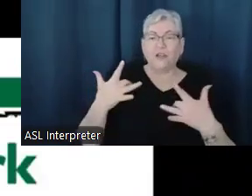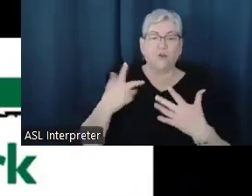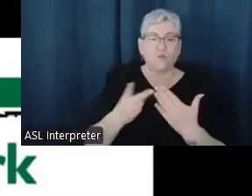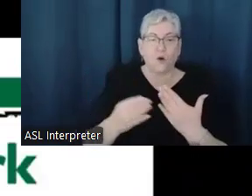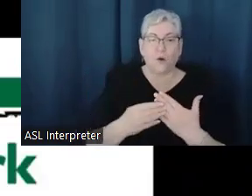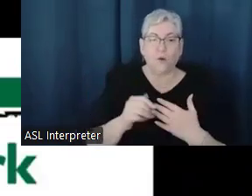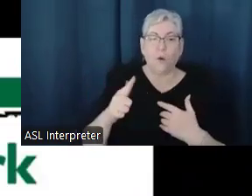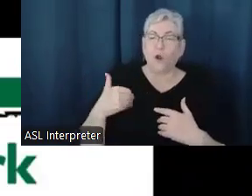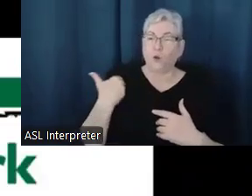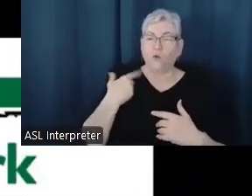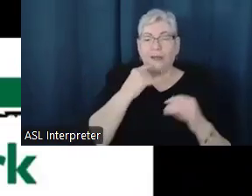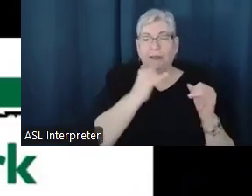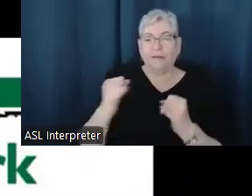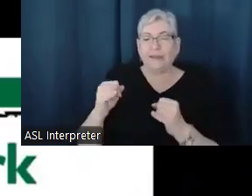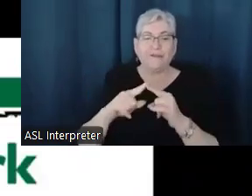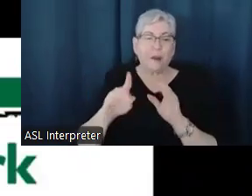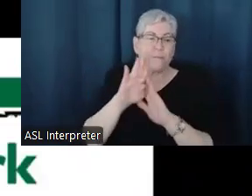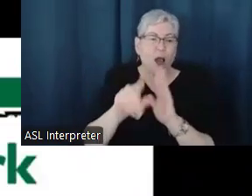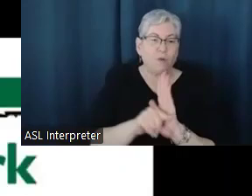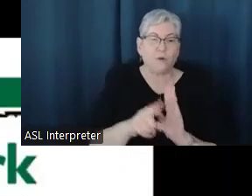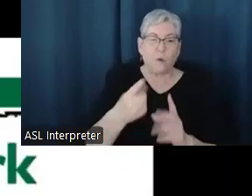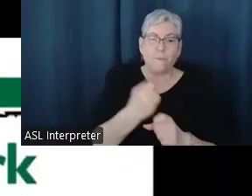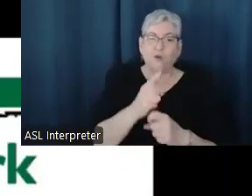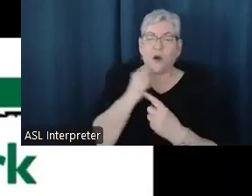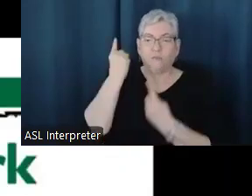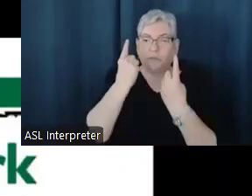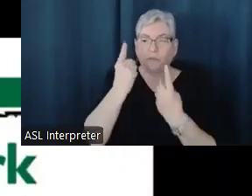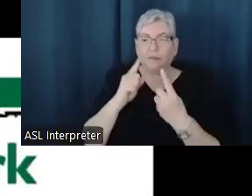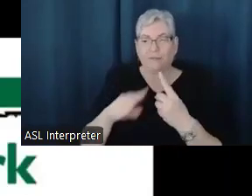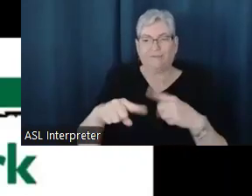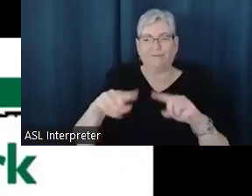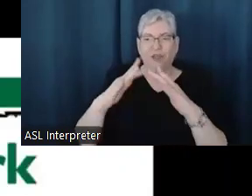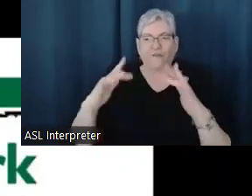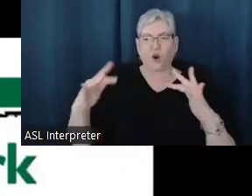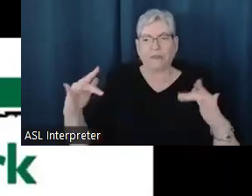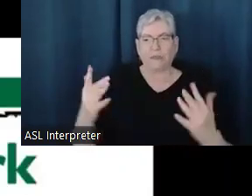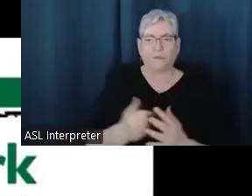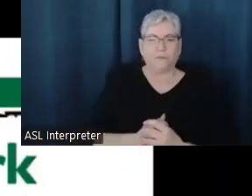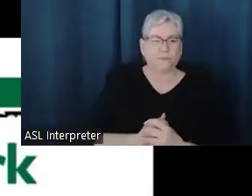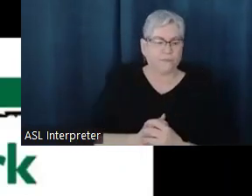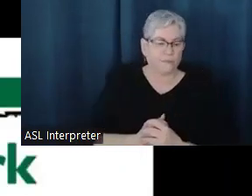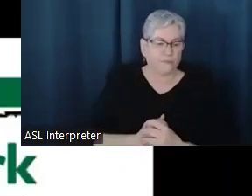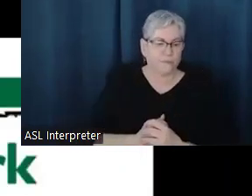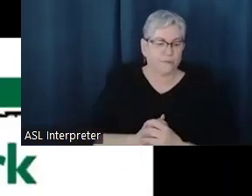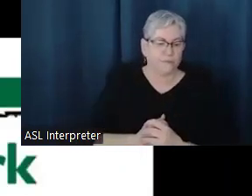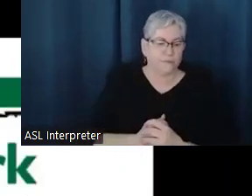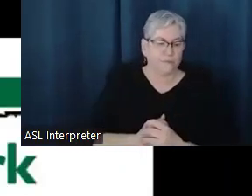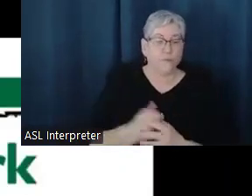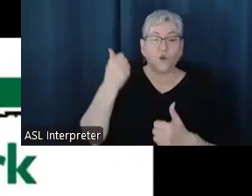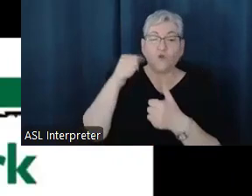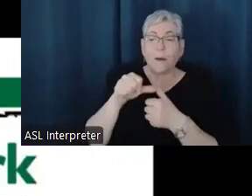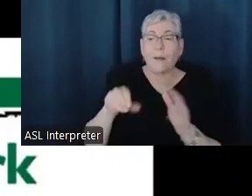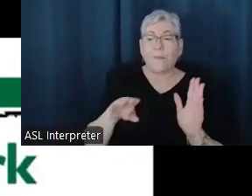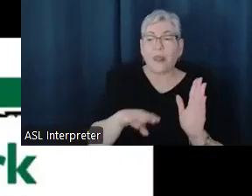with different backgrounds, so you want to make sure that you're considering that diverse population. Again, remember the basics. So we're kind of